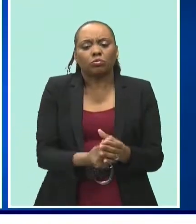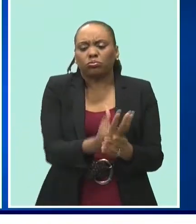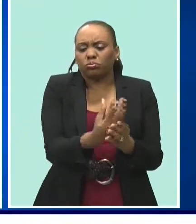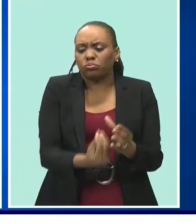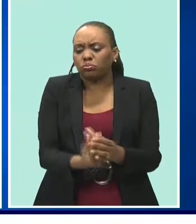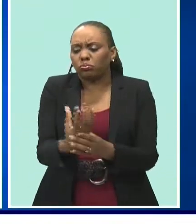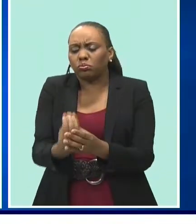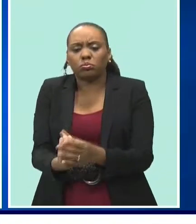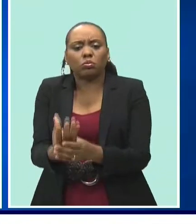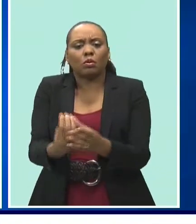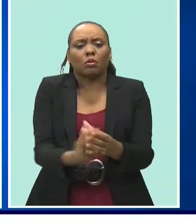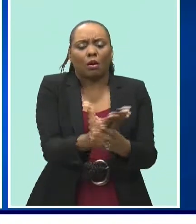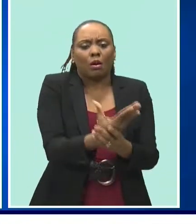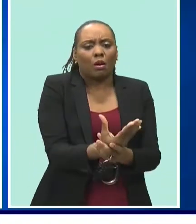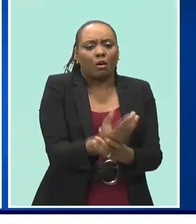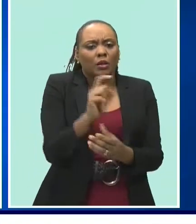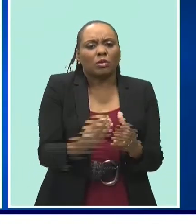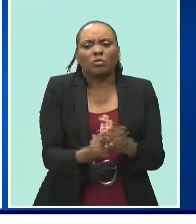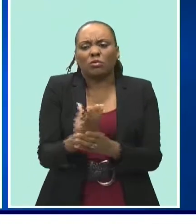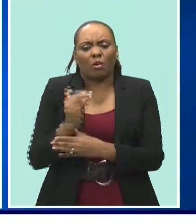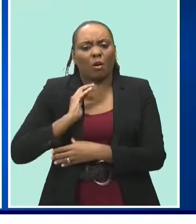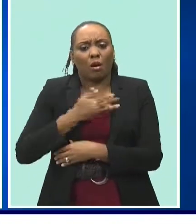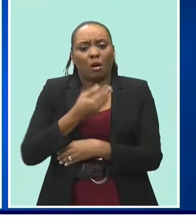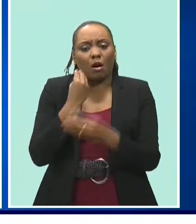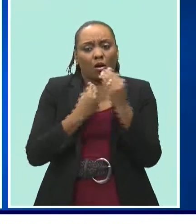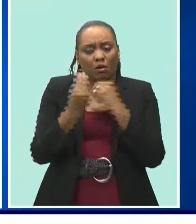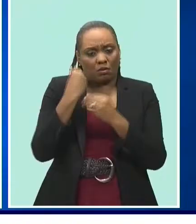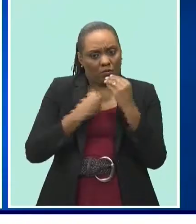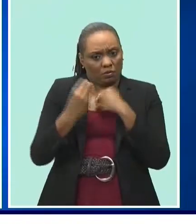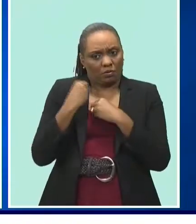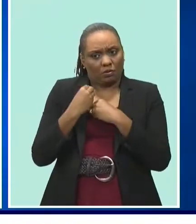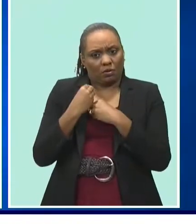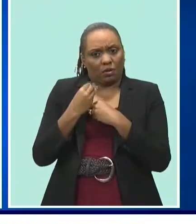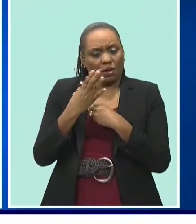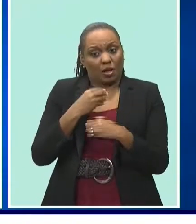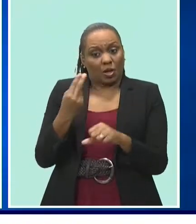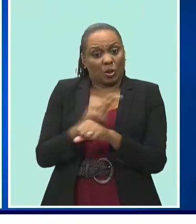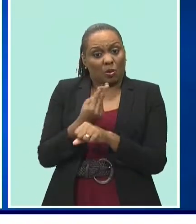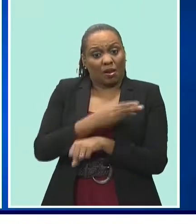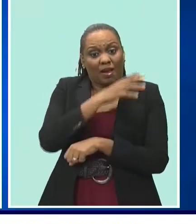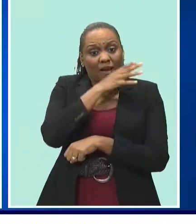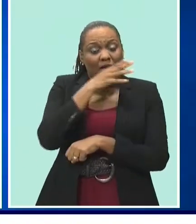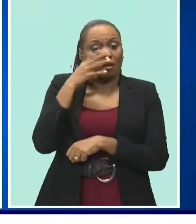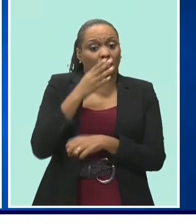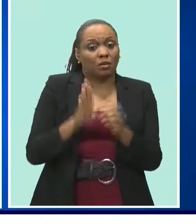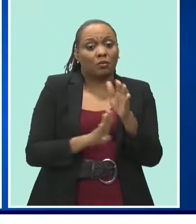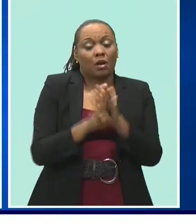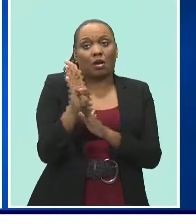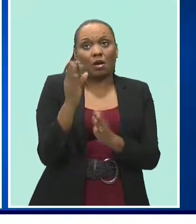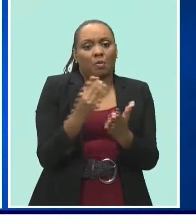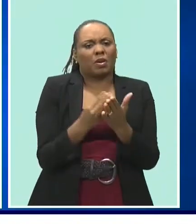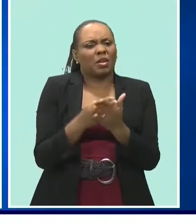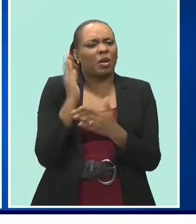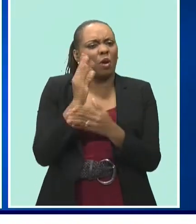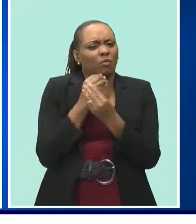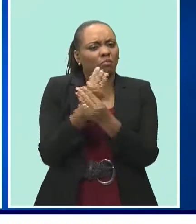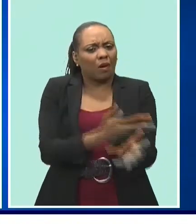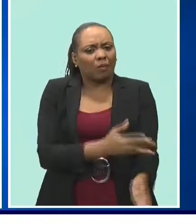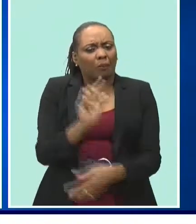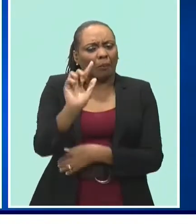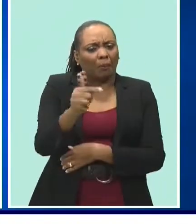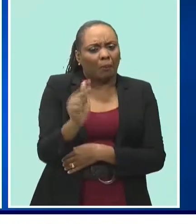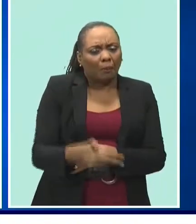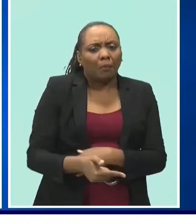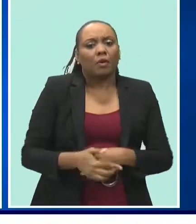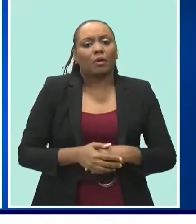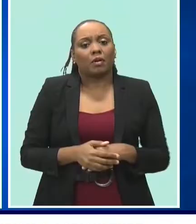the engagement for food security by ordinary members and using the Agricultural Development Fund that you'll hear more about to be able